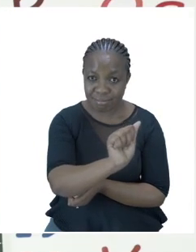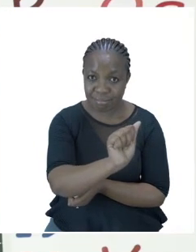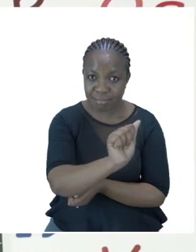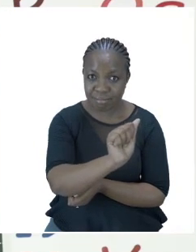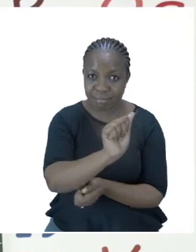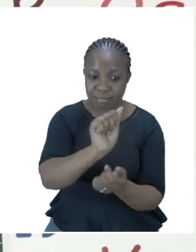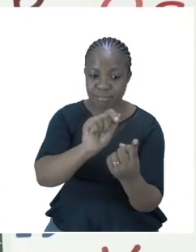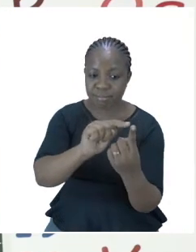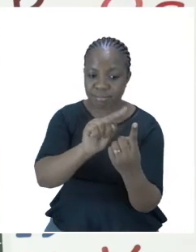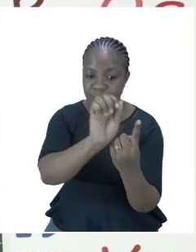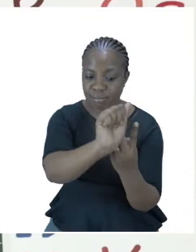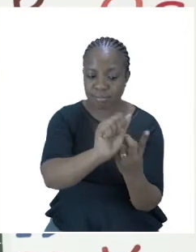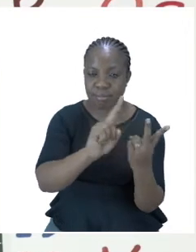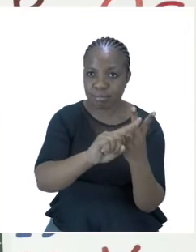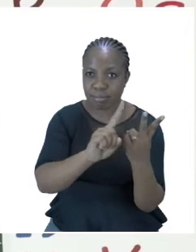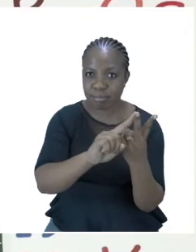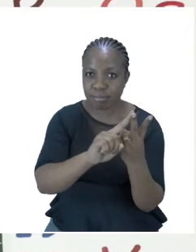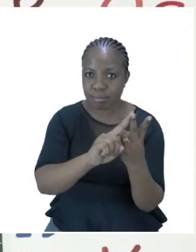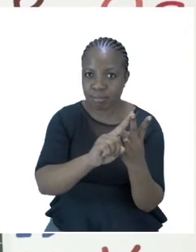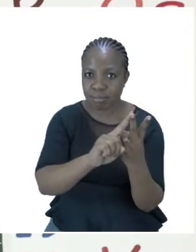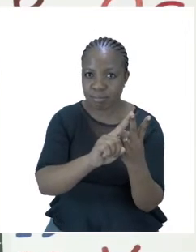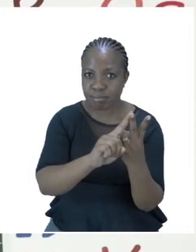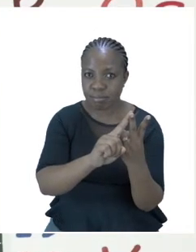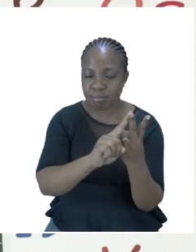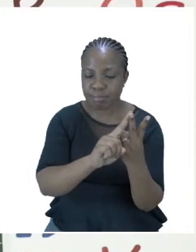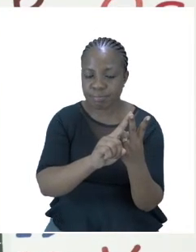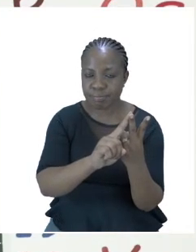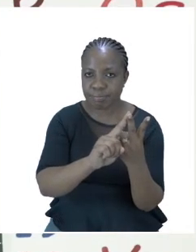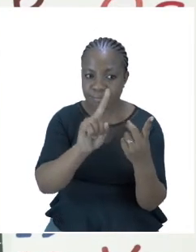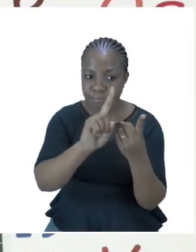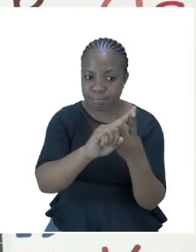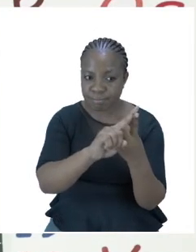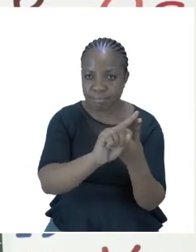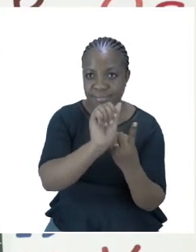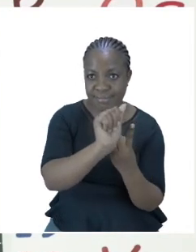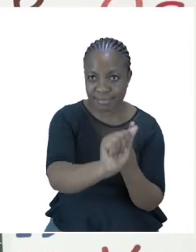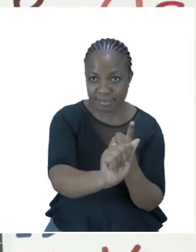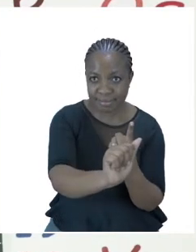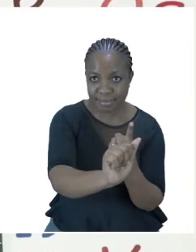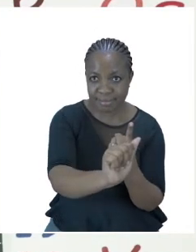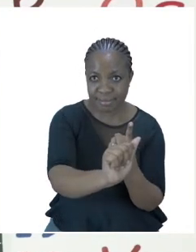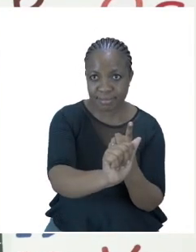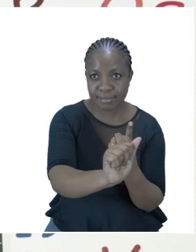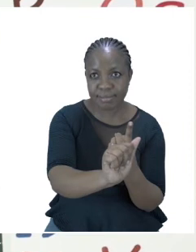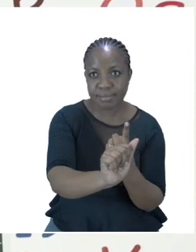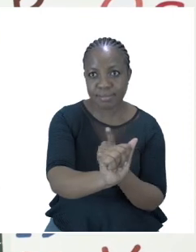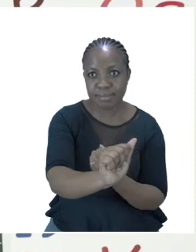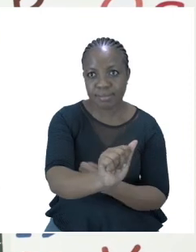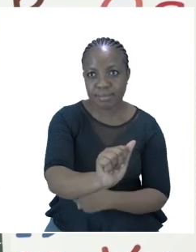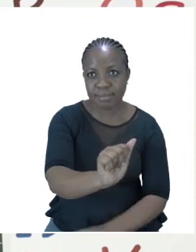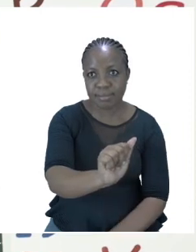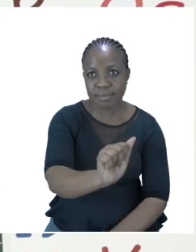Then we have, let me write it in the line. We have A, also